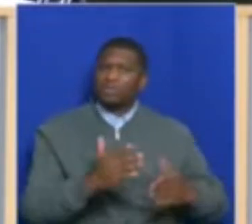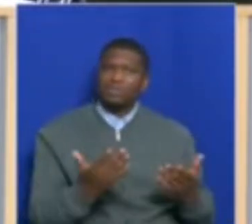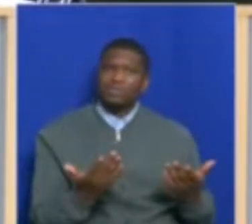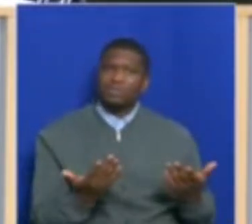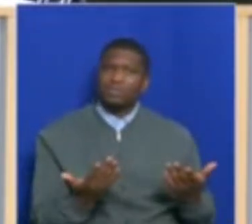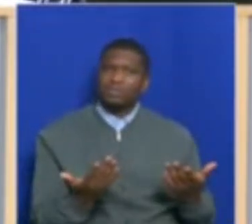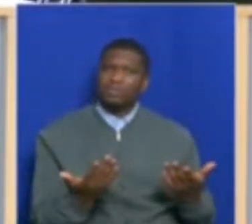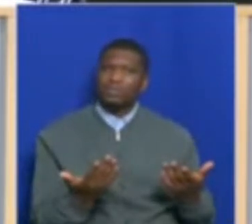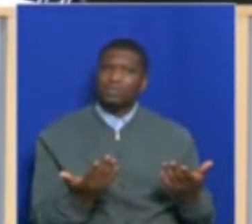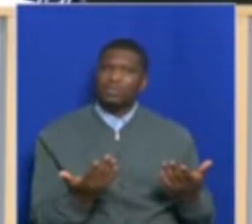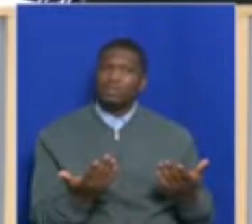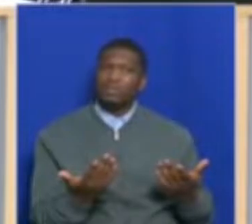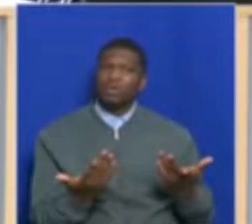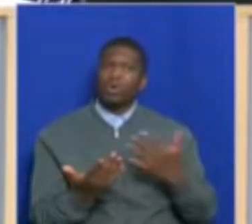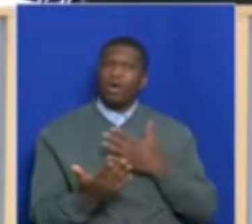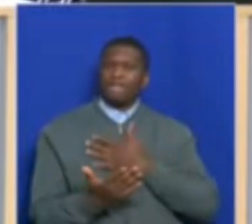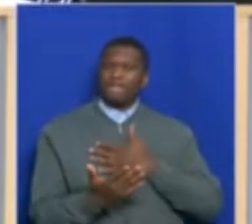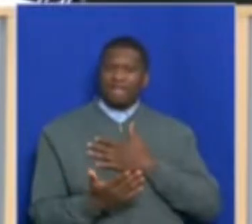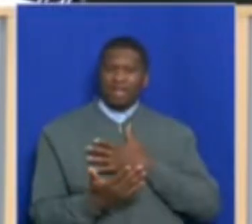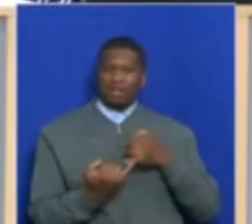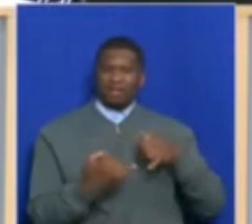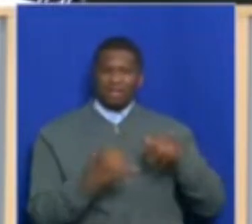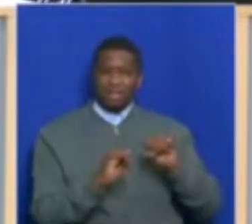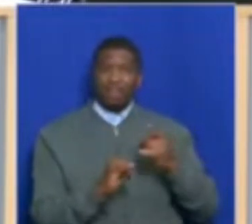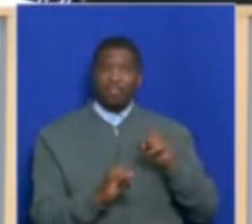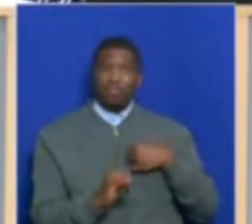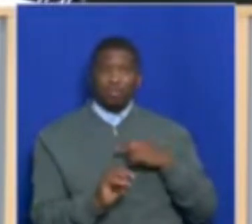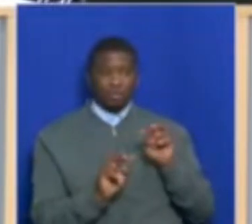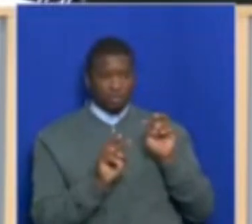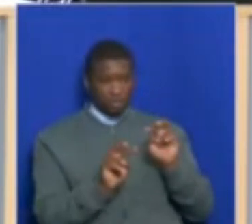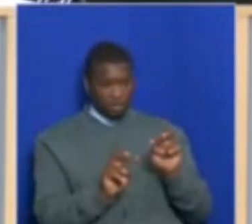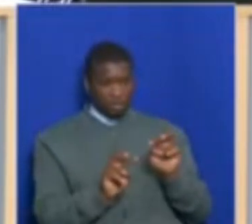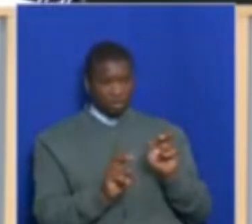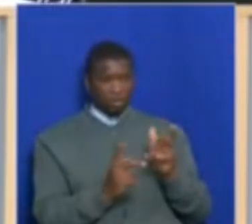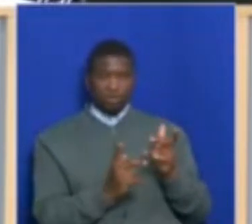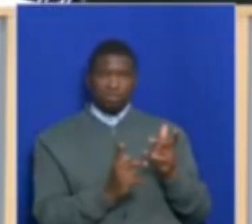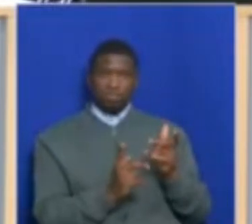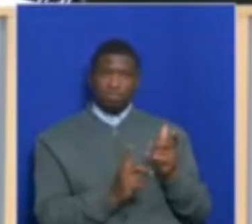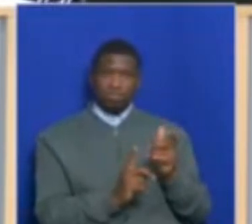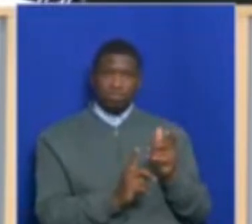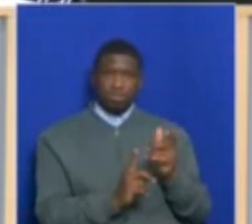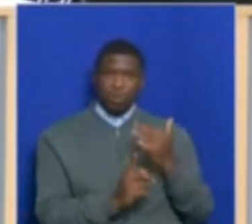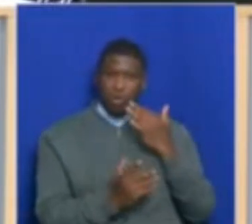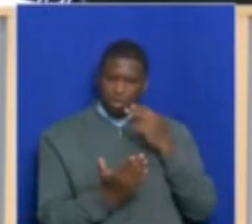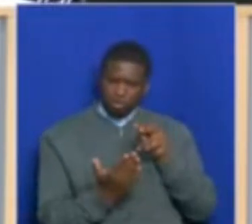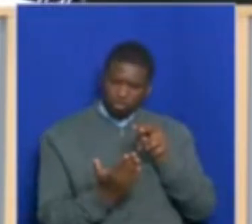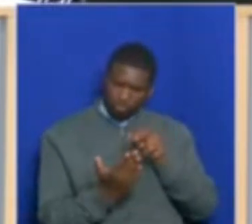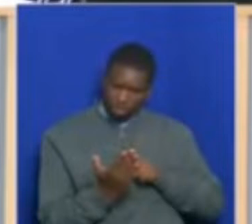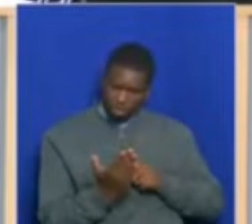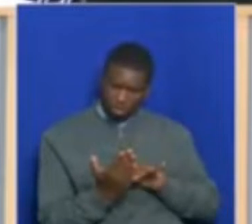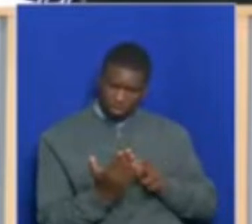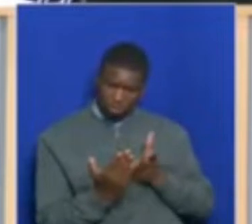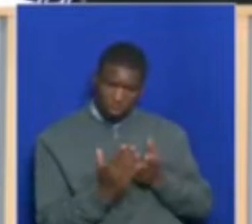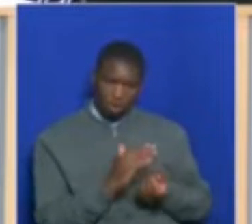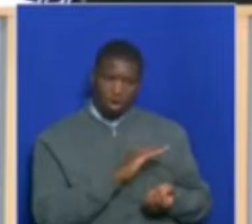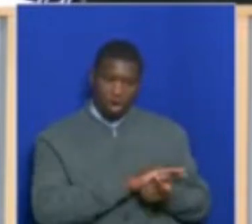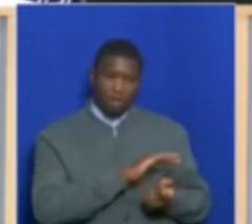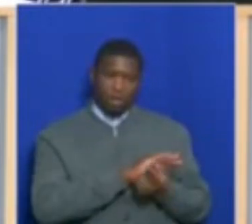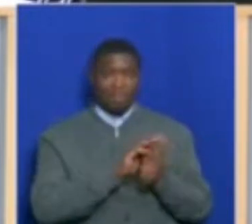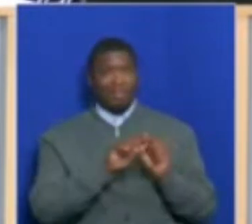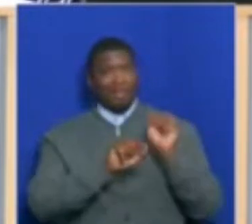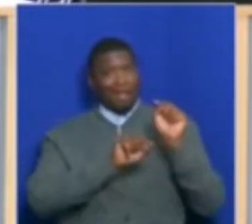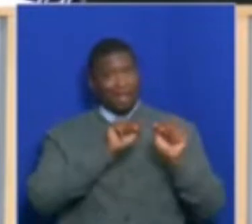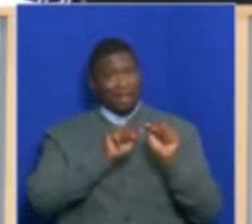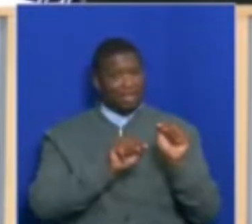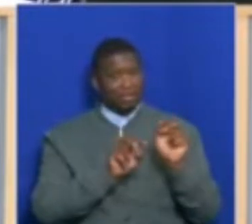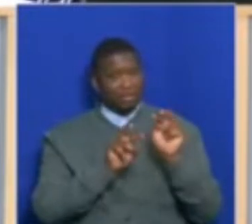you say, I mean, to me, a layperson, that kind of allegation seems to be of consequence